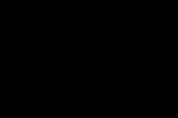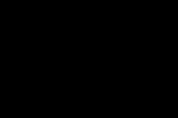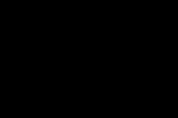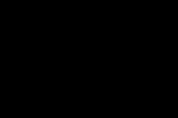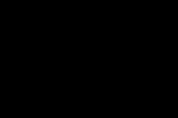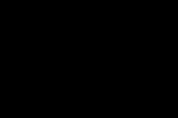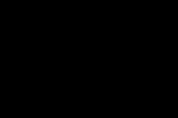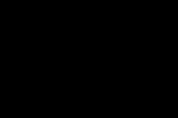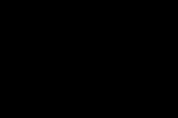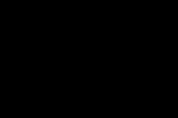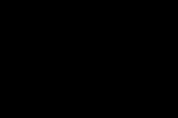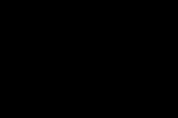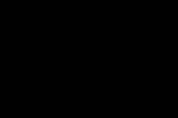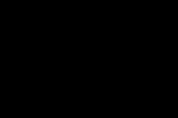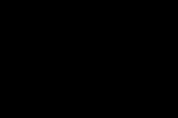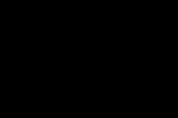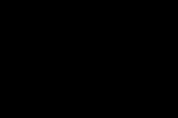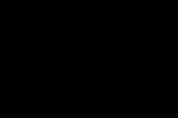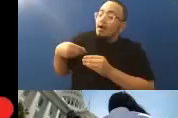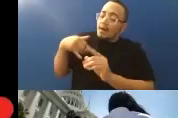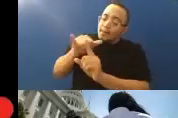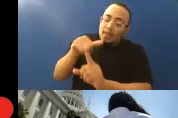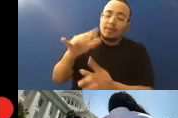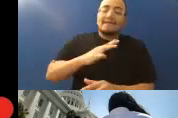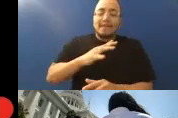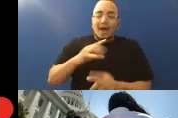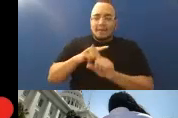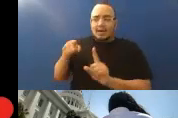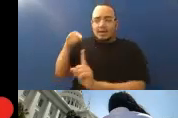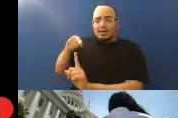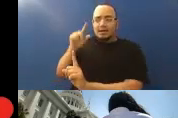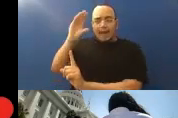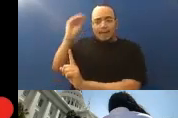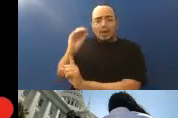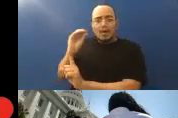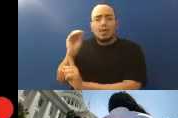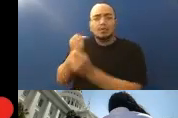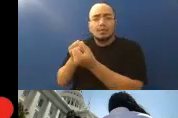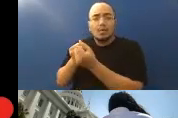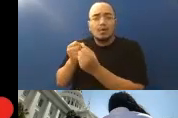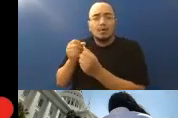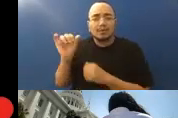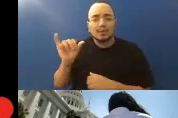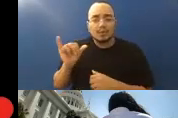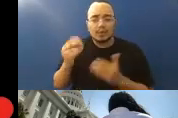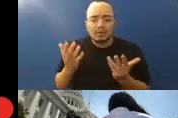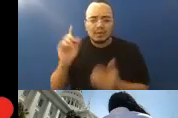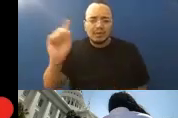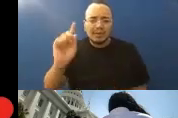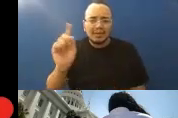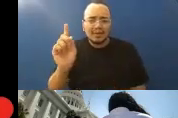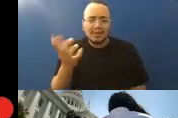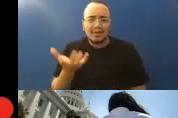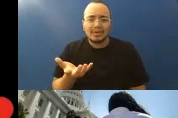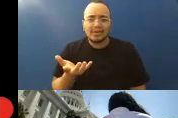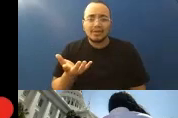excuse, but also like he needed support. Where was the support at for him? Like, I should not have had